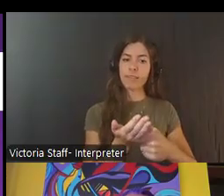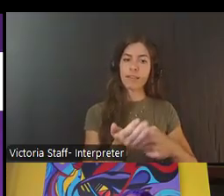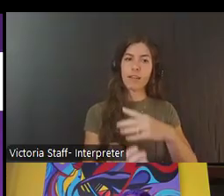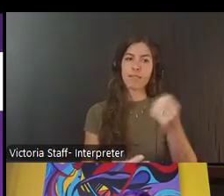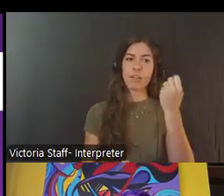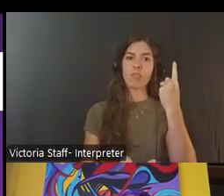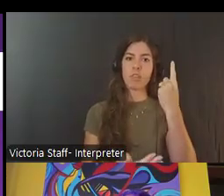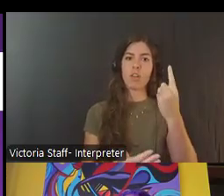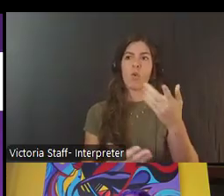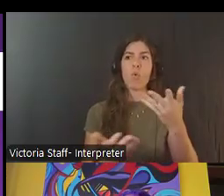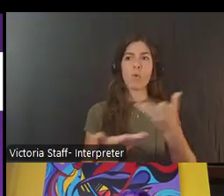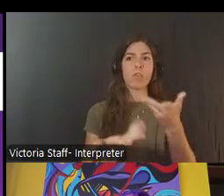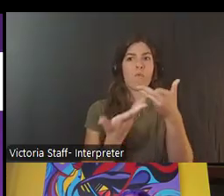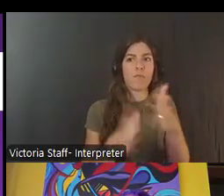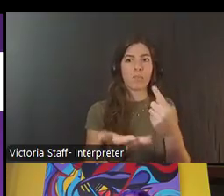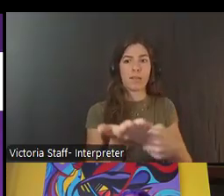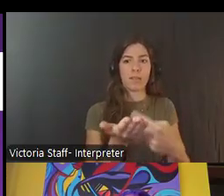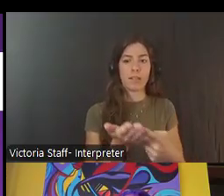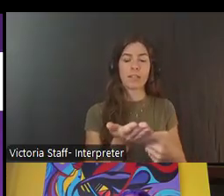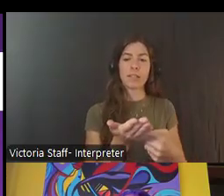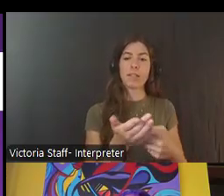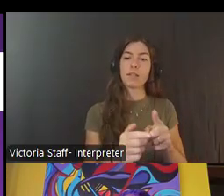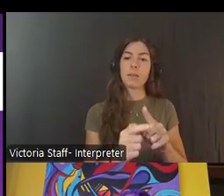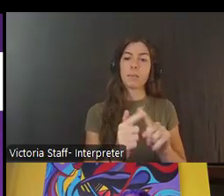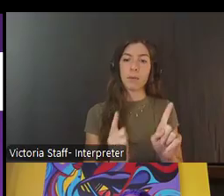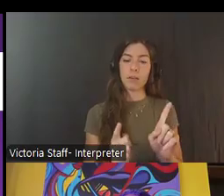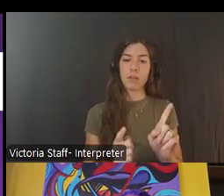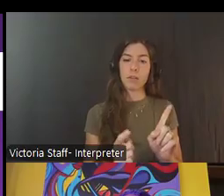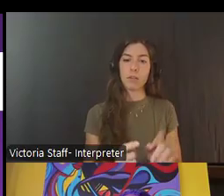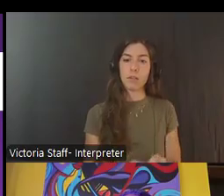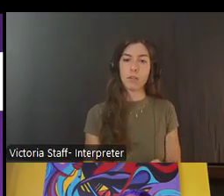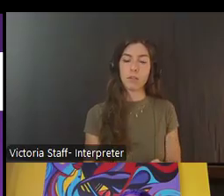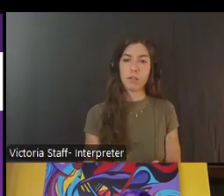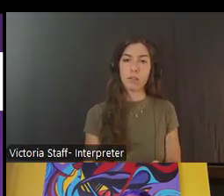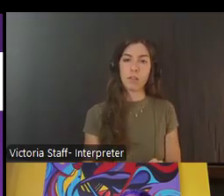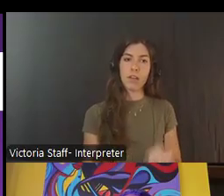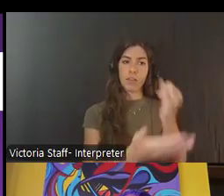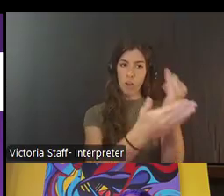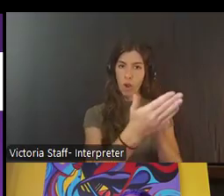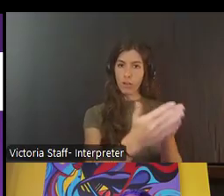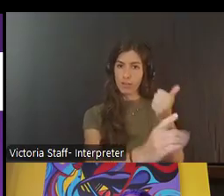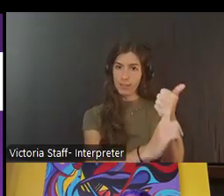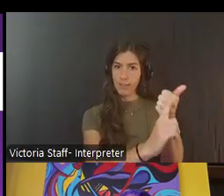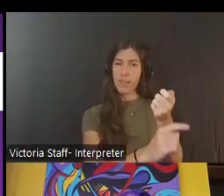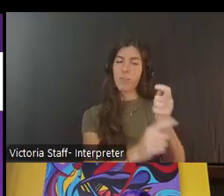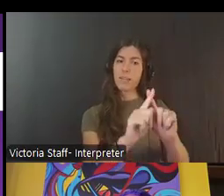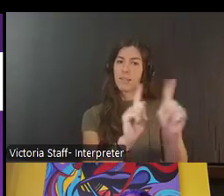has been had. But it is the artwork is a little bit different than the wall therapy work